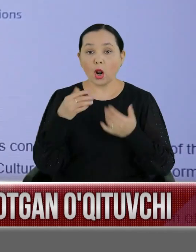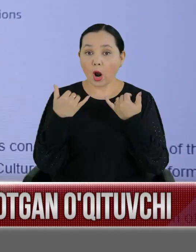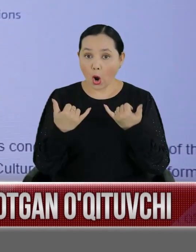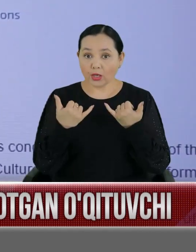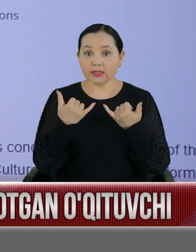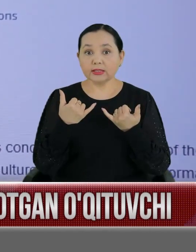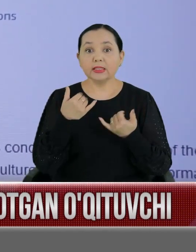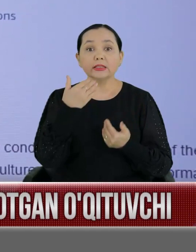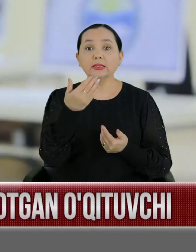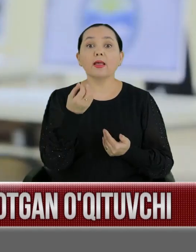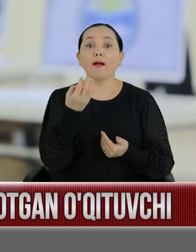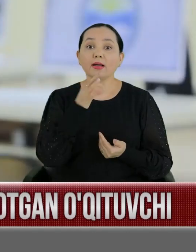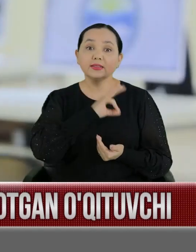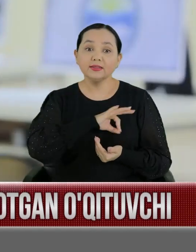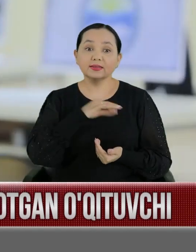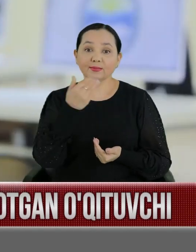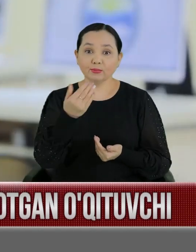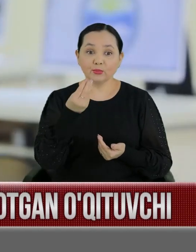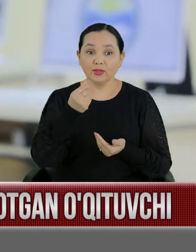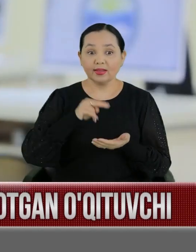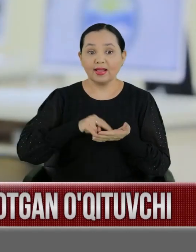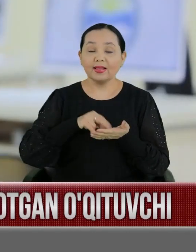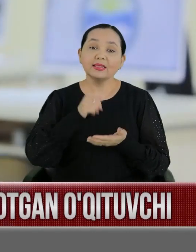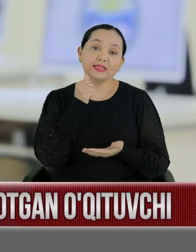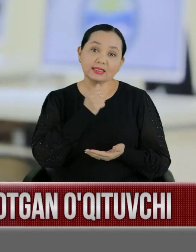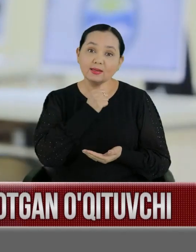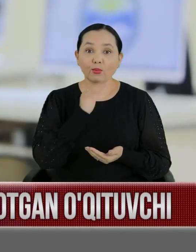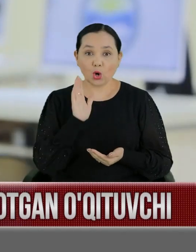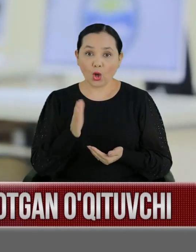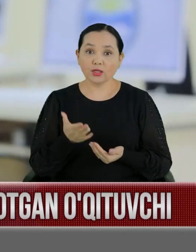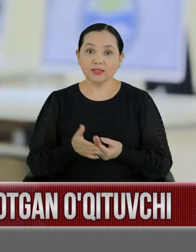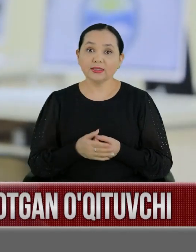o'sha sizga qanchadan tegadi? Buni narxini sir bo'la qolsin.